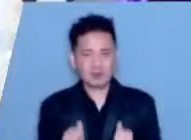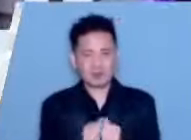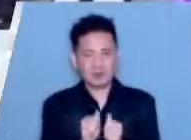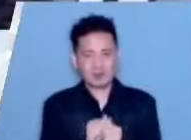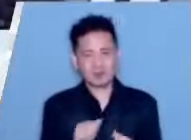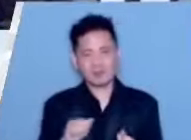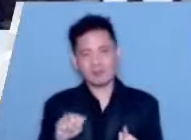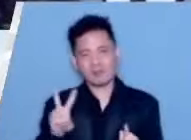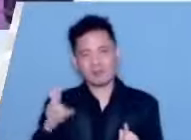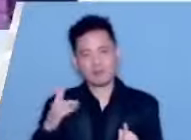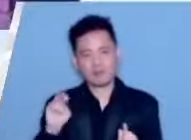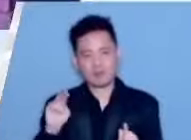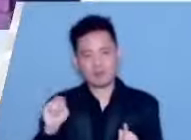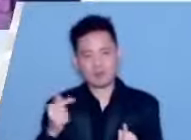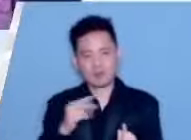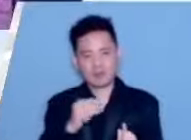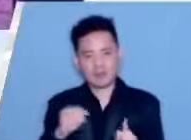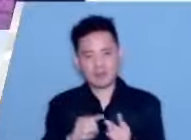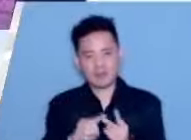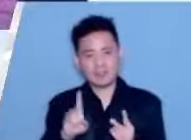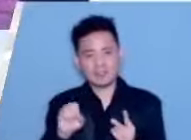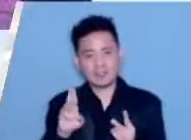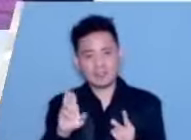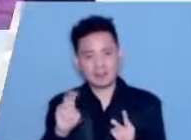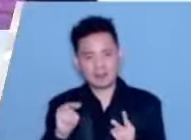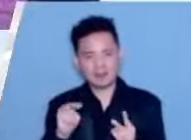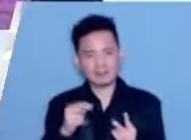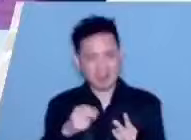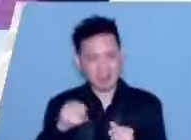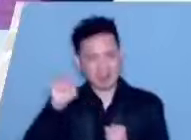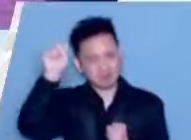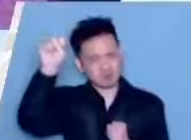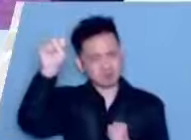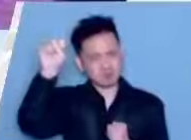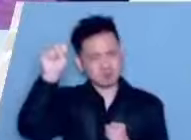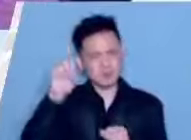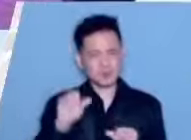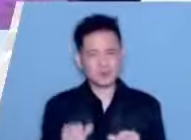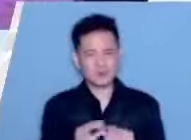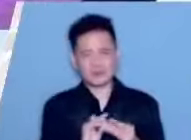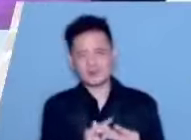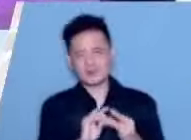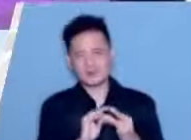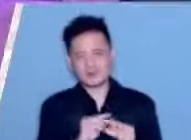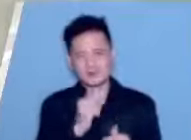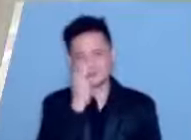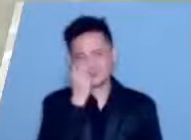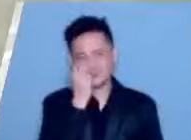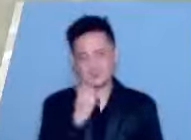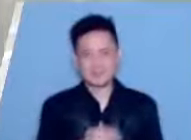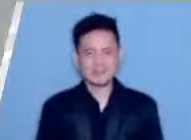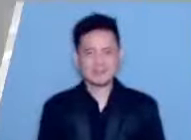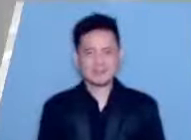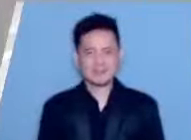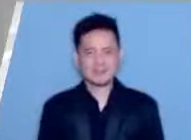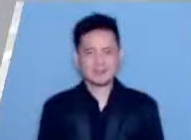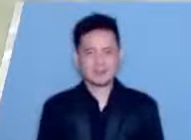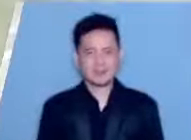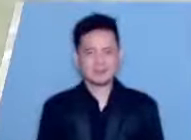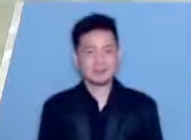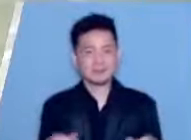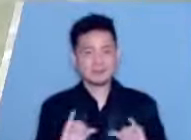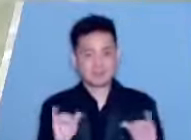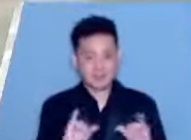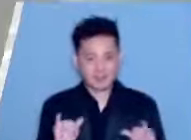pa rin naman sa Superman pose. Fun bonding din yan ng cast ng mga batang riles. Smooth ang stunt pose ni